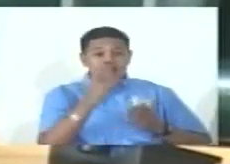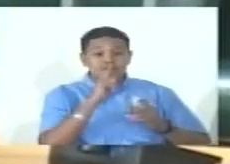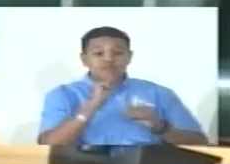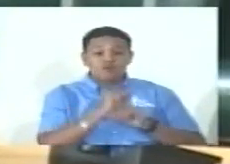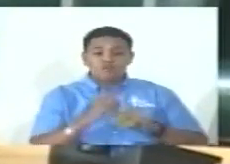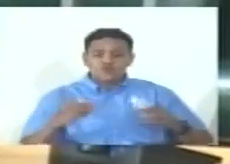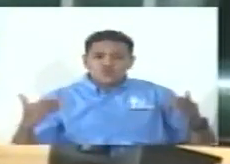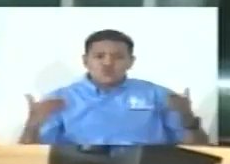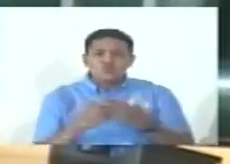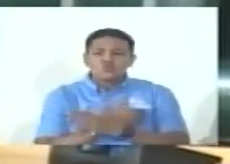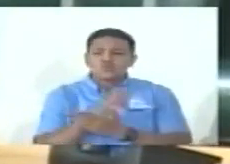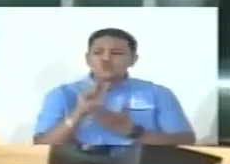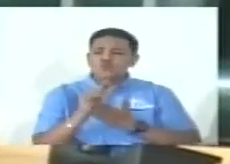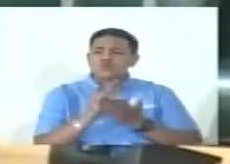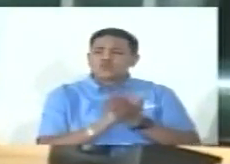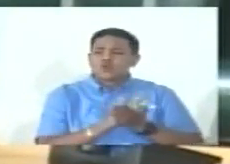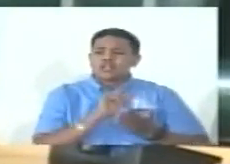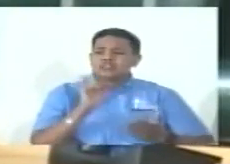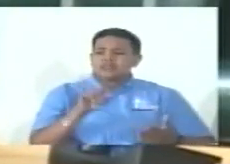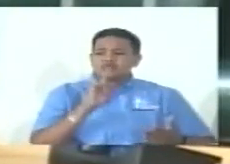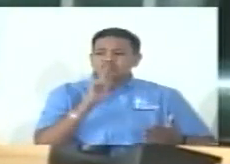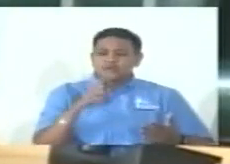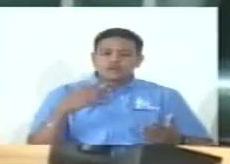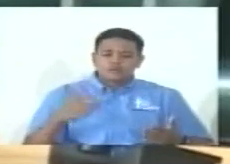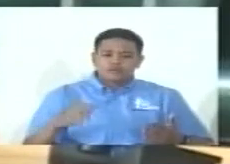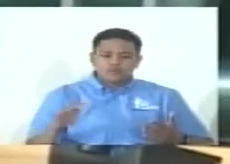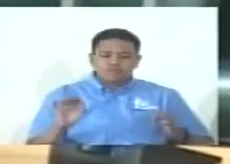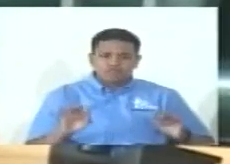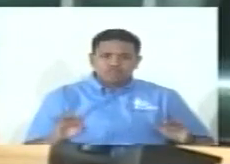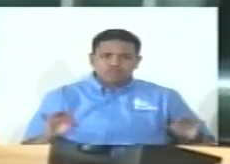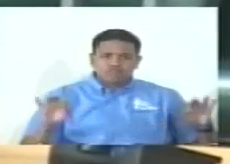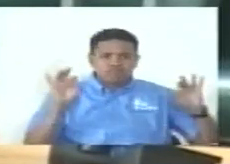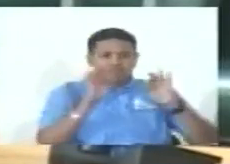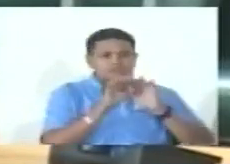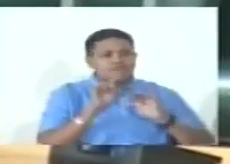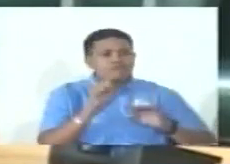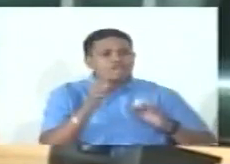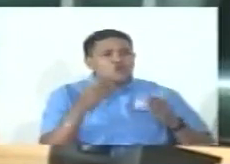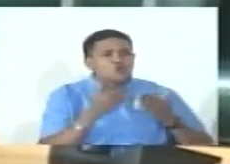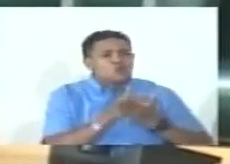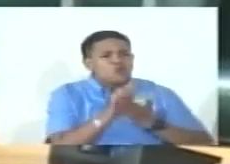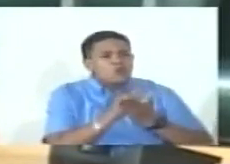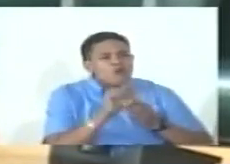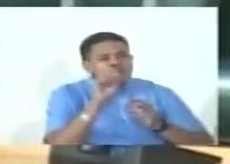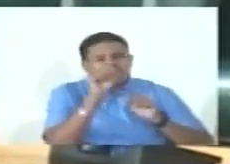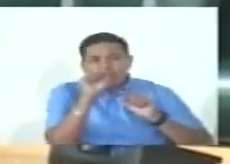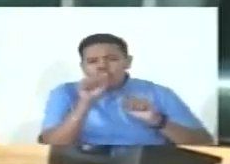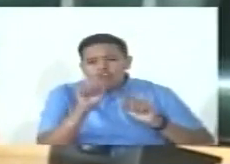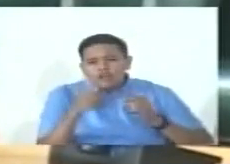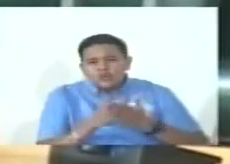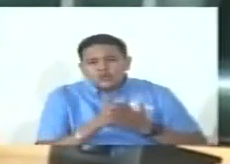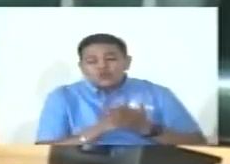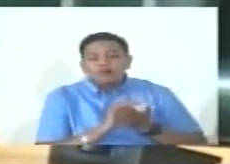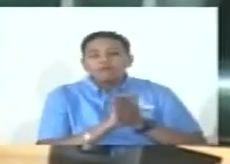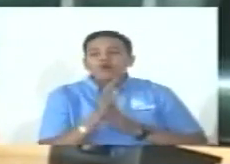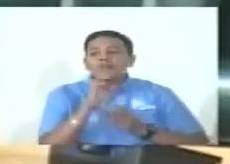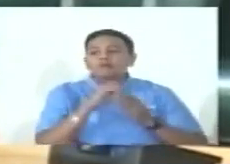legislation, that is monumental. And we become part of history.